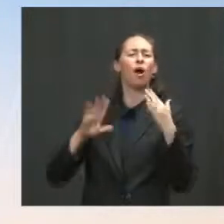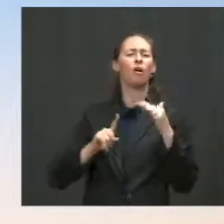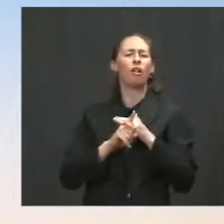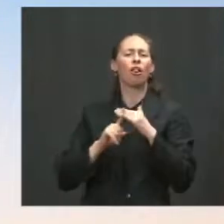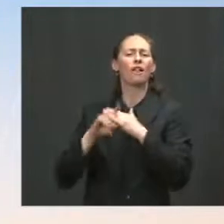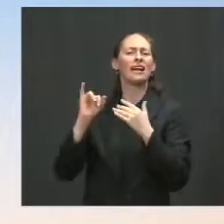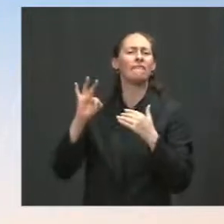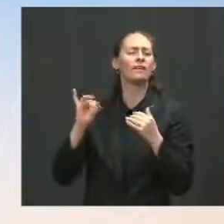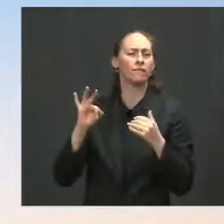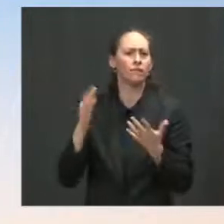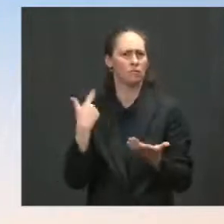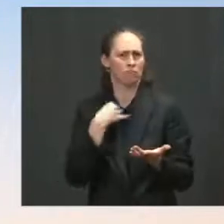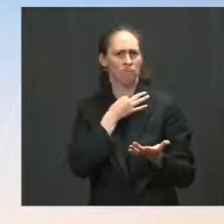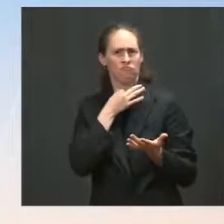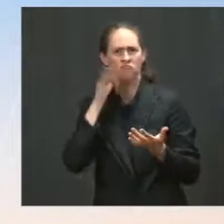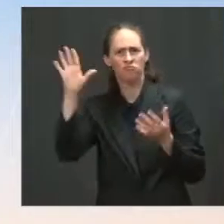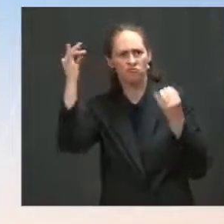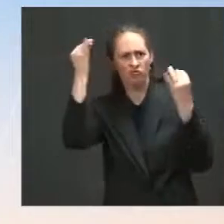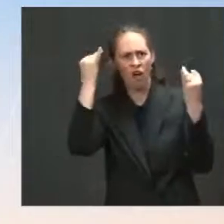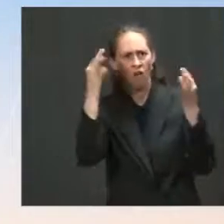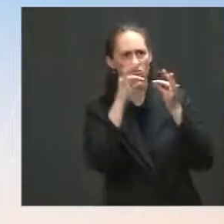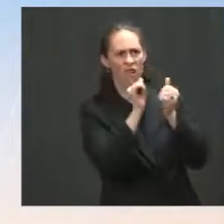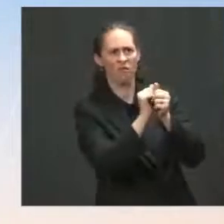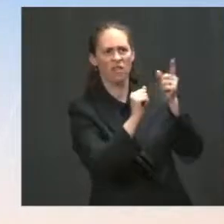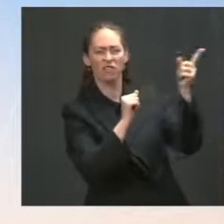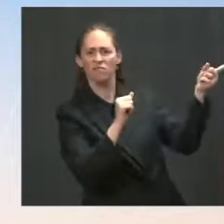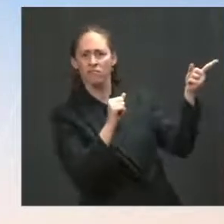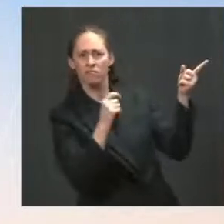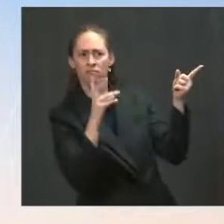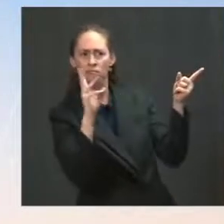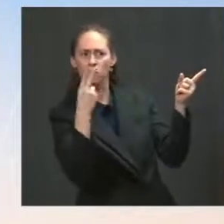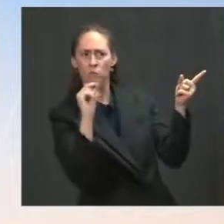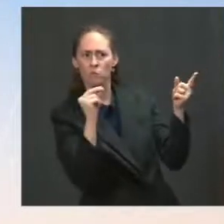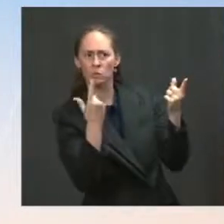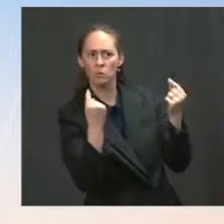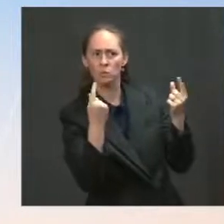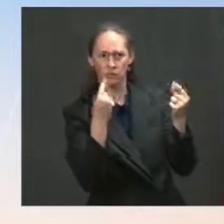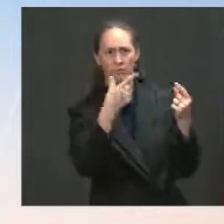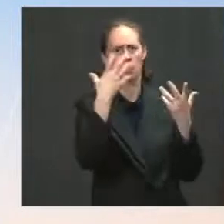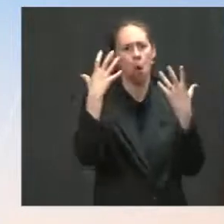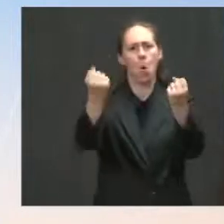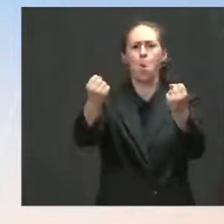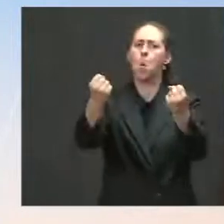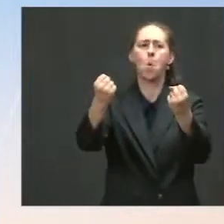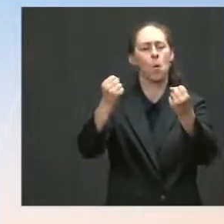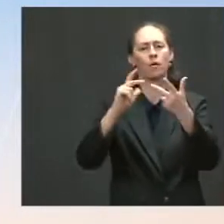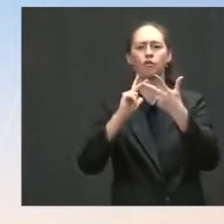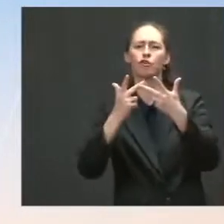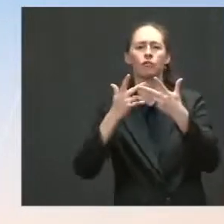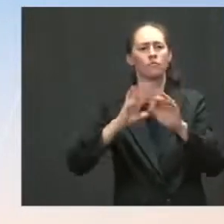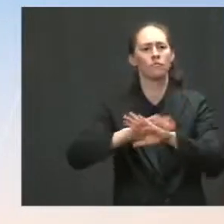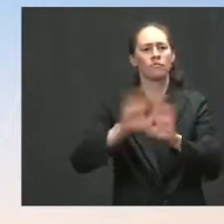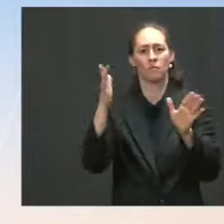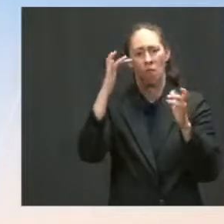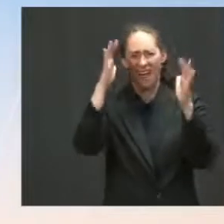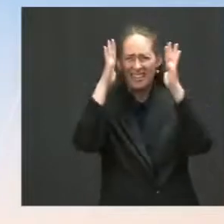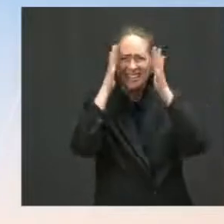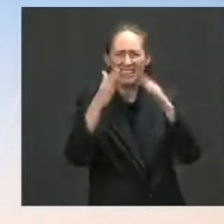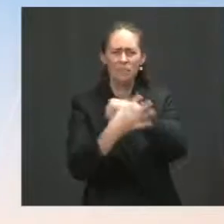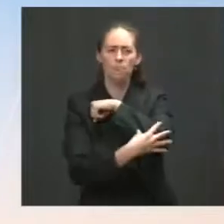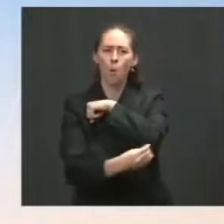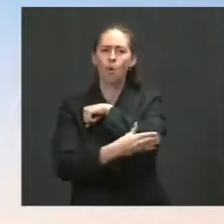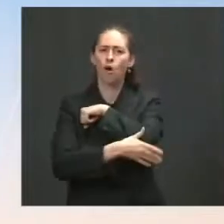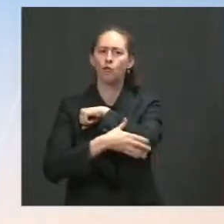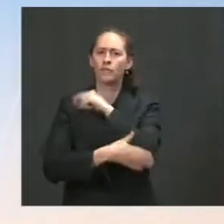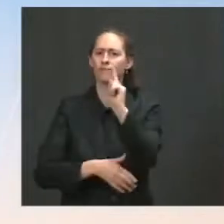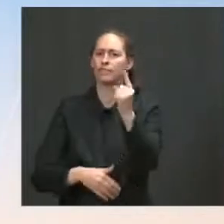until at least the end of September so that poorer countries can get more vaccine? Well, Jeff, we feel that it's a false choice and